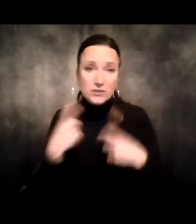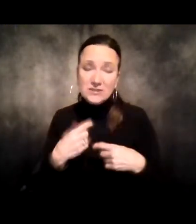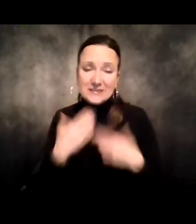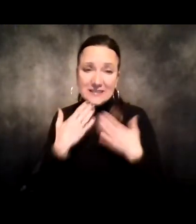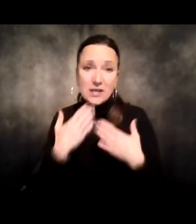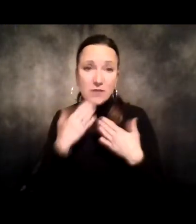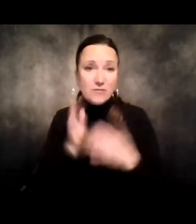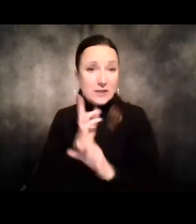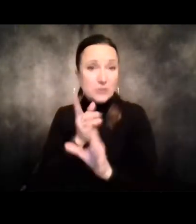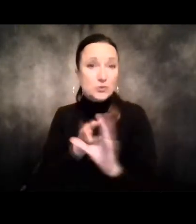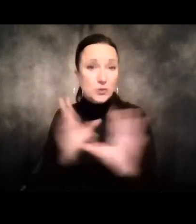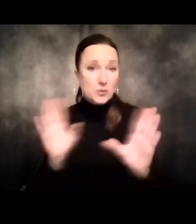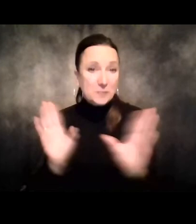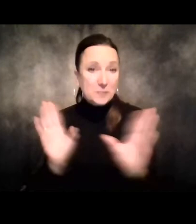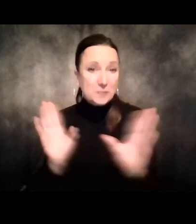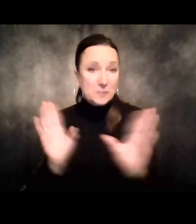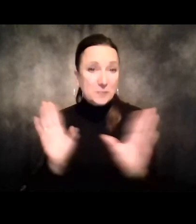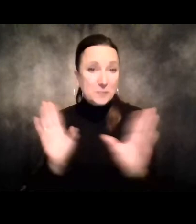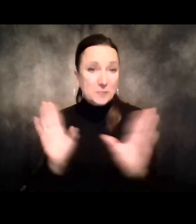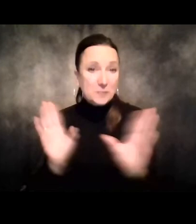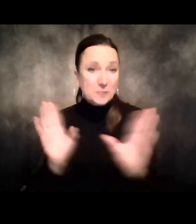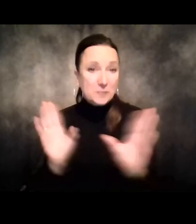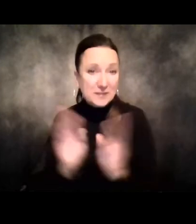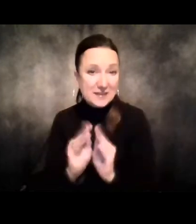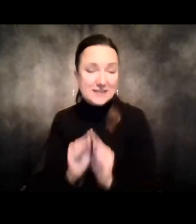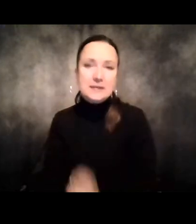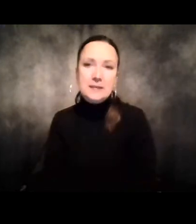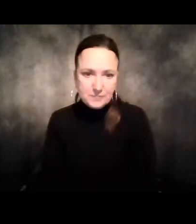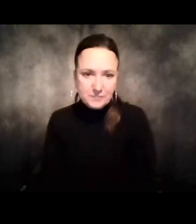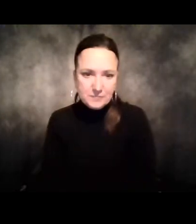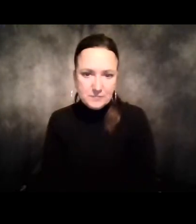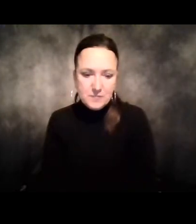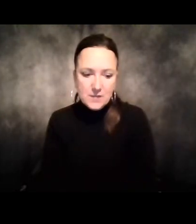us. Perfect. Thank you. All right.